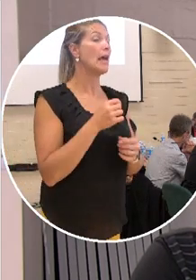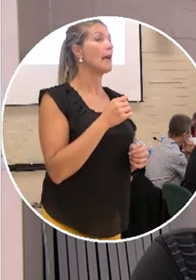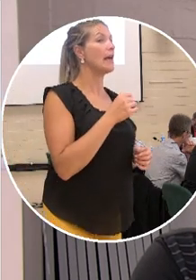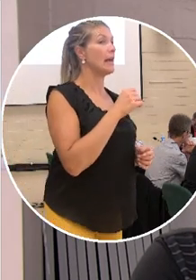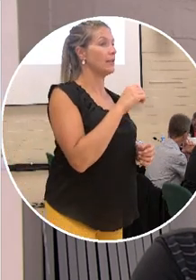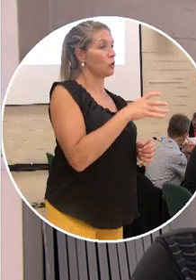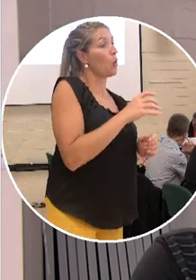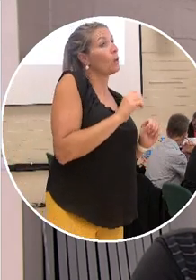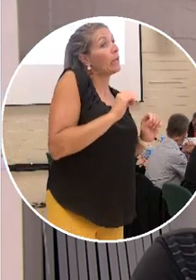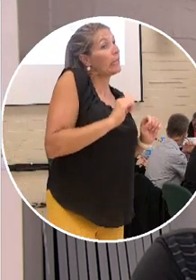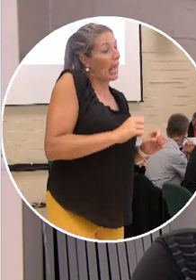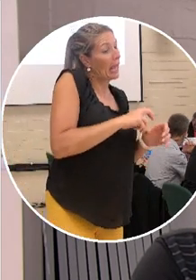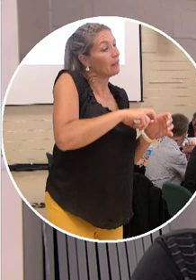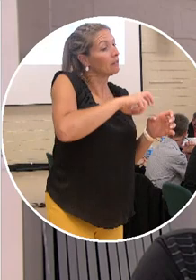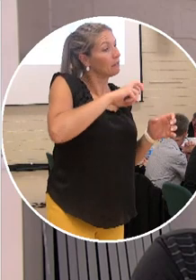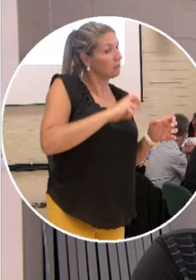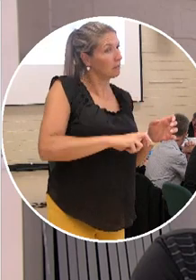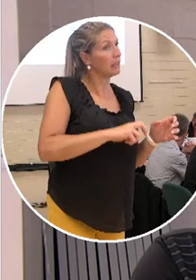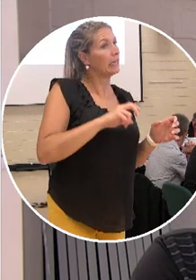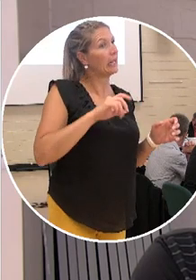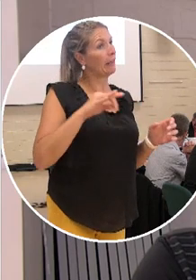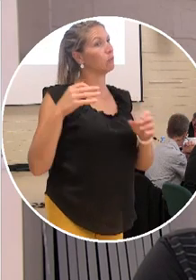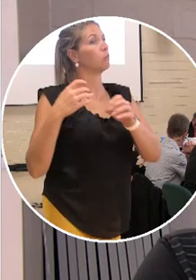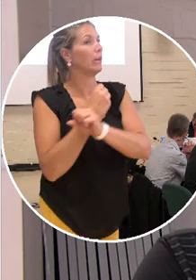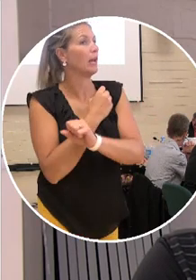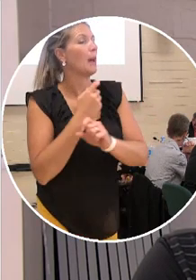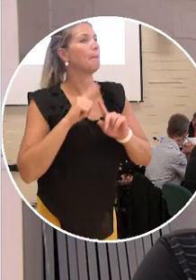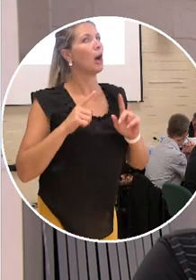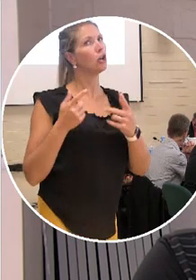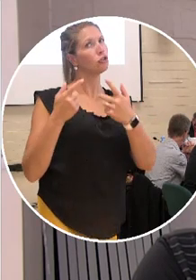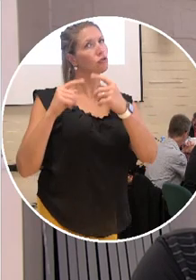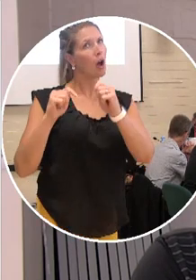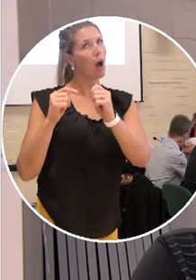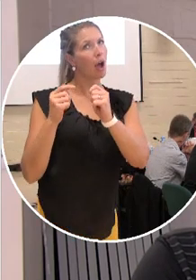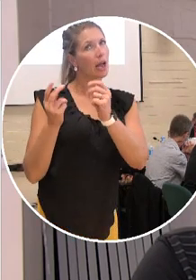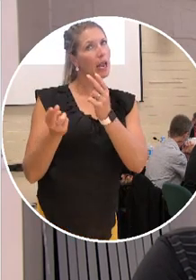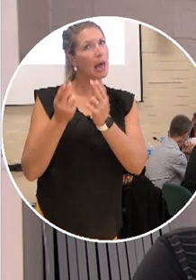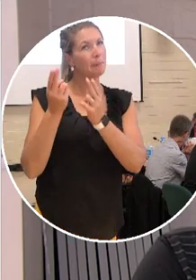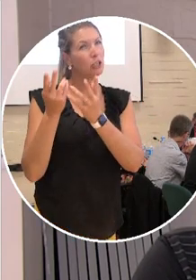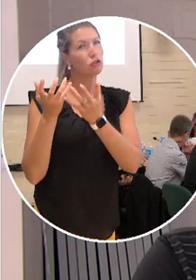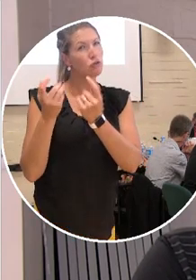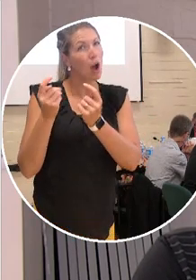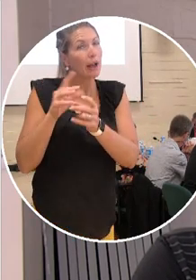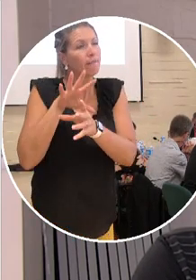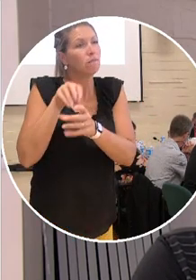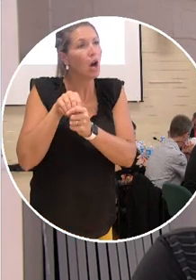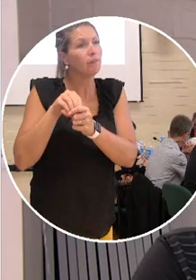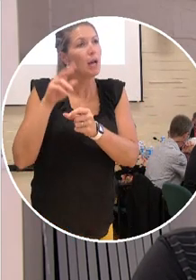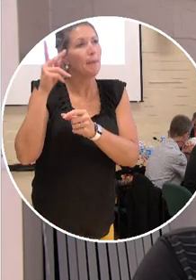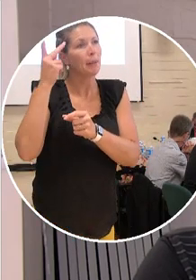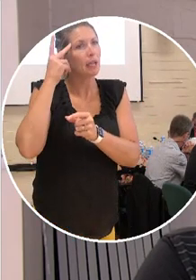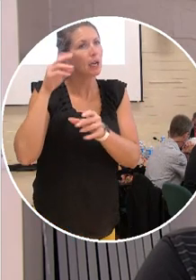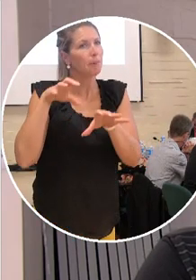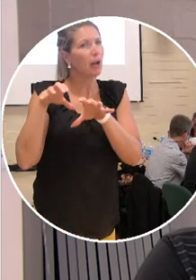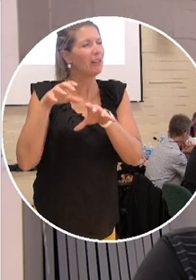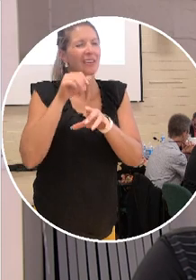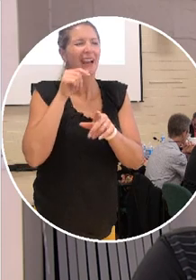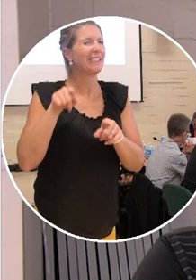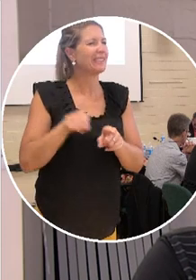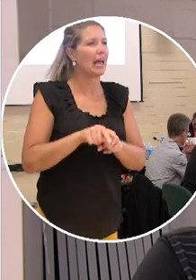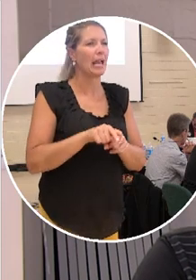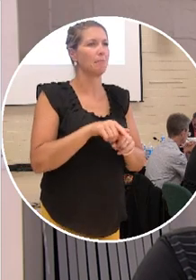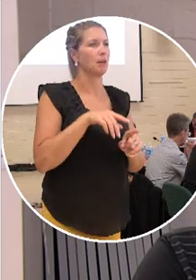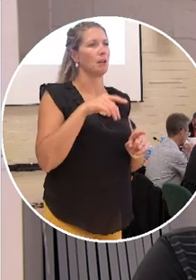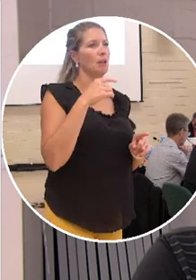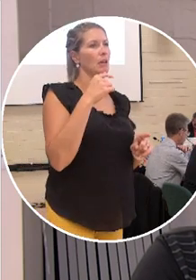of absence should be taken place. But seeking a nomination, to me, by far, is not near